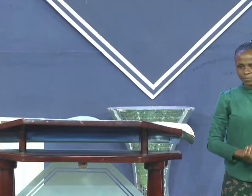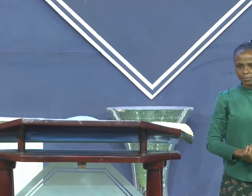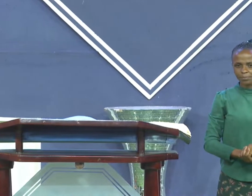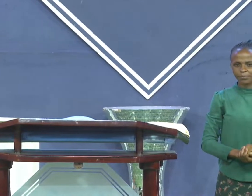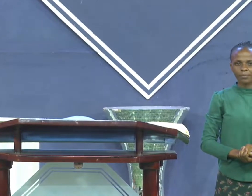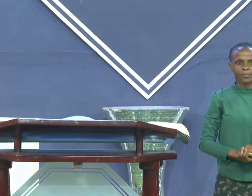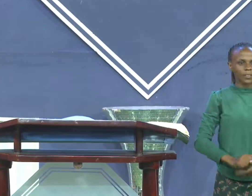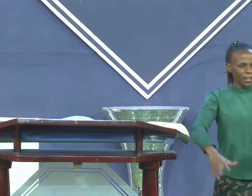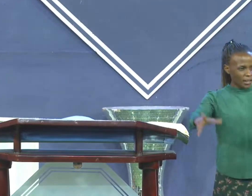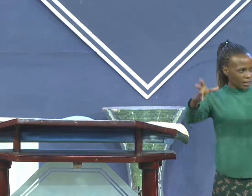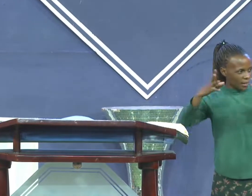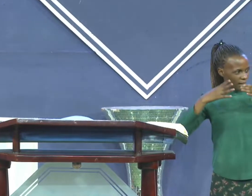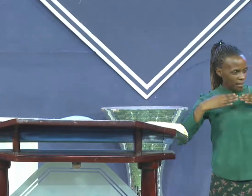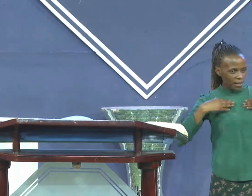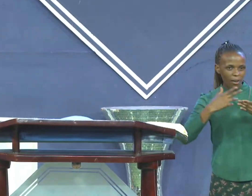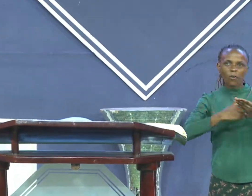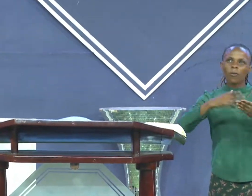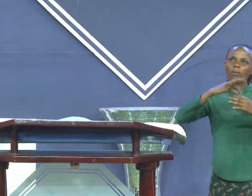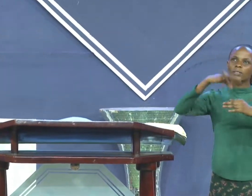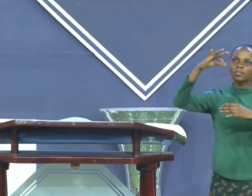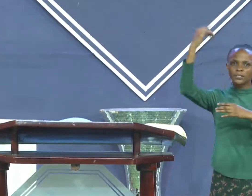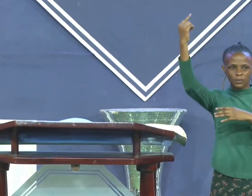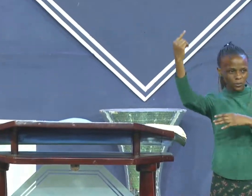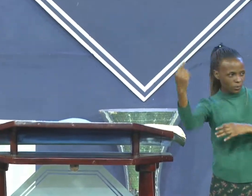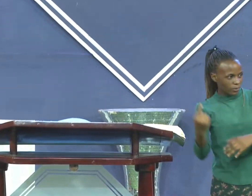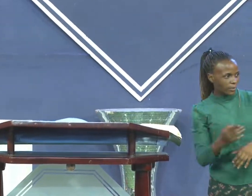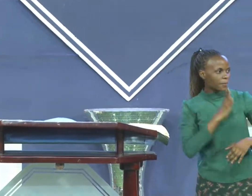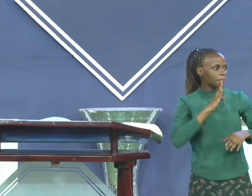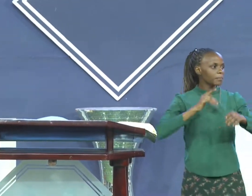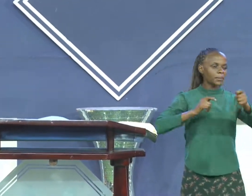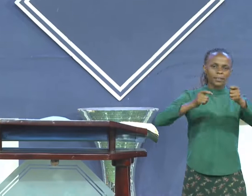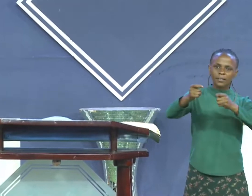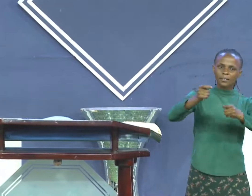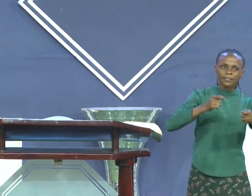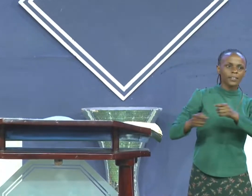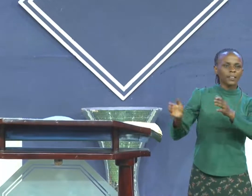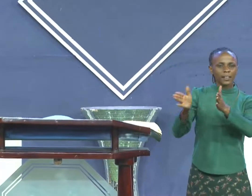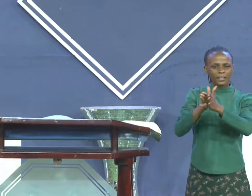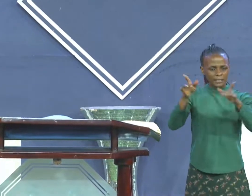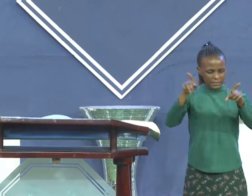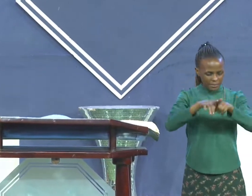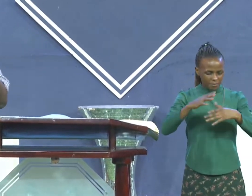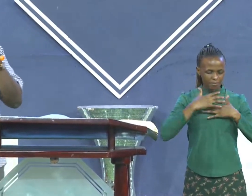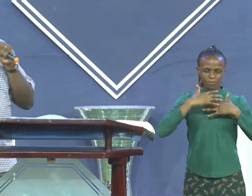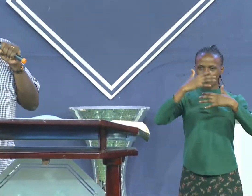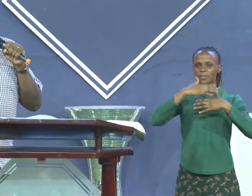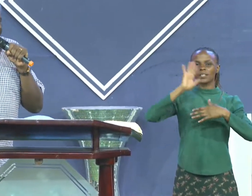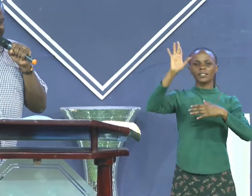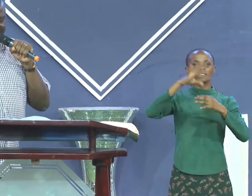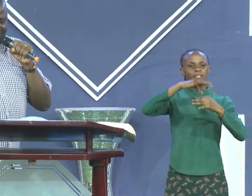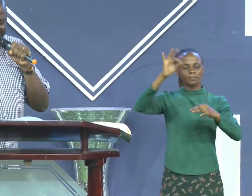Letting the Holy Spirit come and take over. The Lord breathing us, breathing His Spirit upon us.